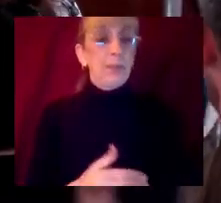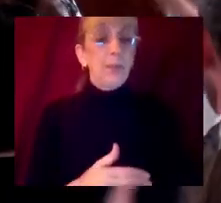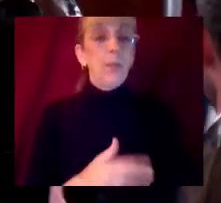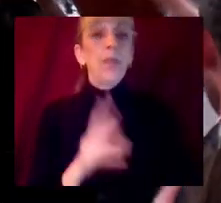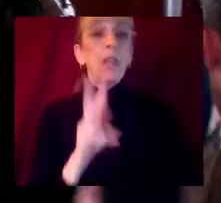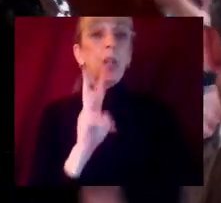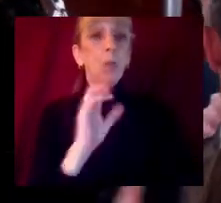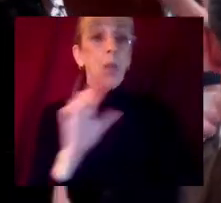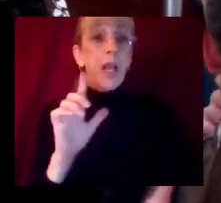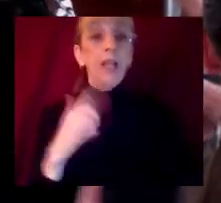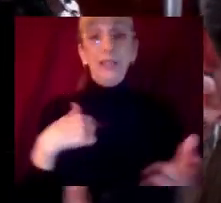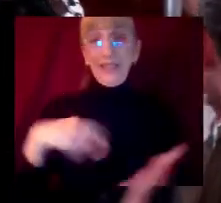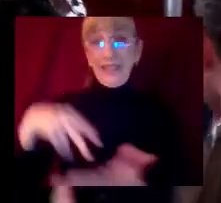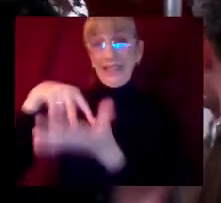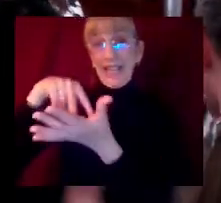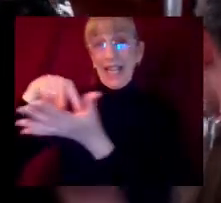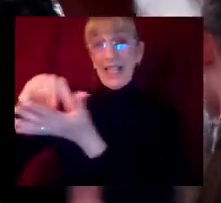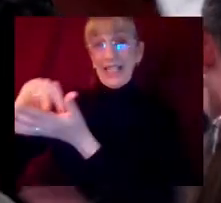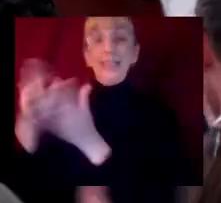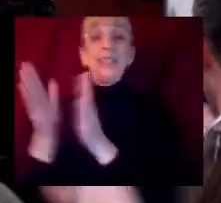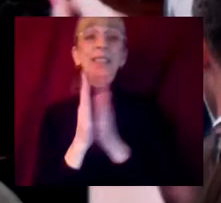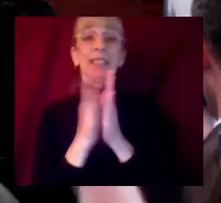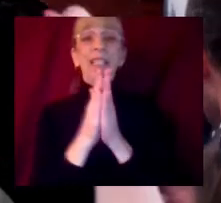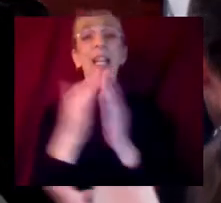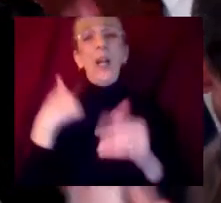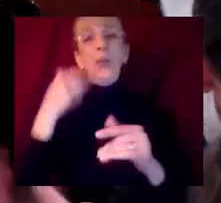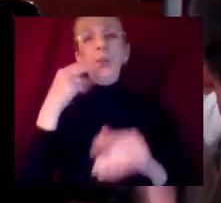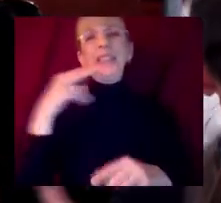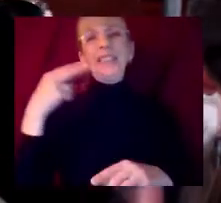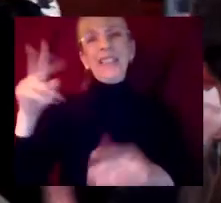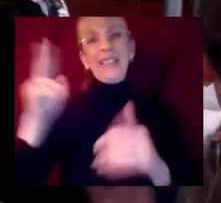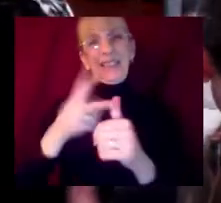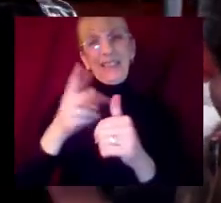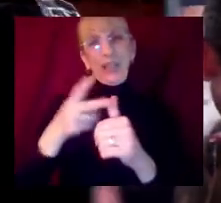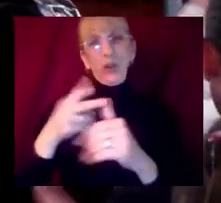standing ovation, I guess I better sing another one.